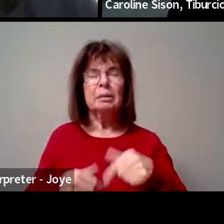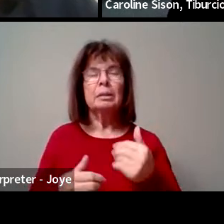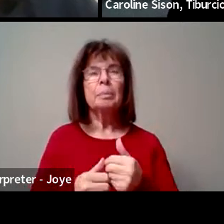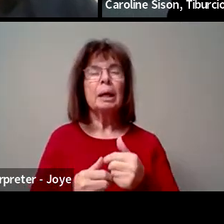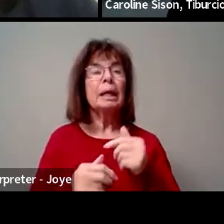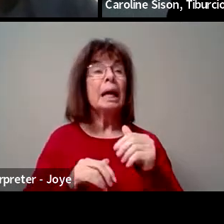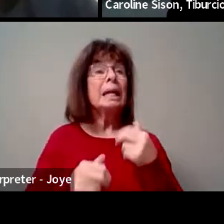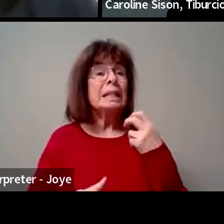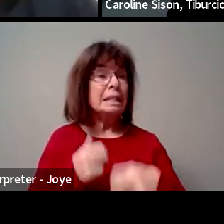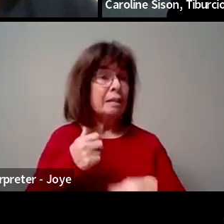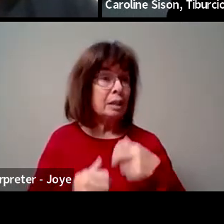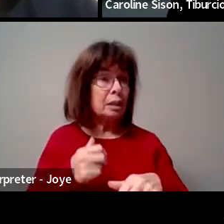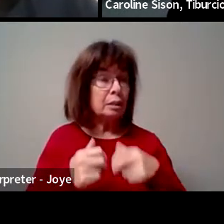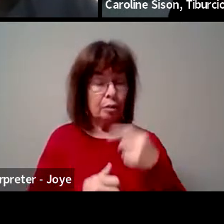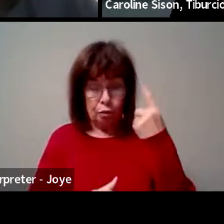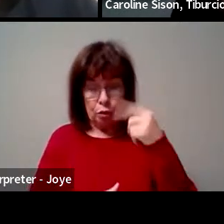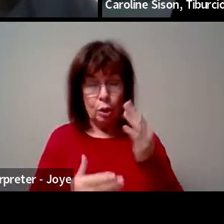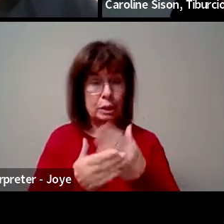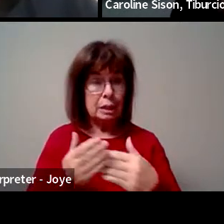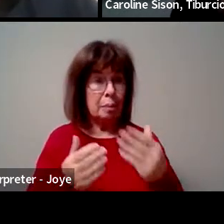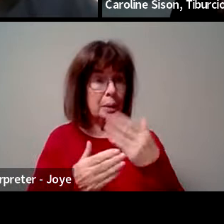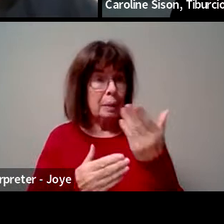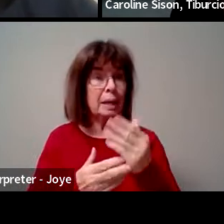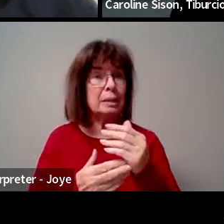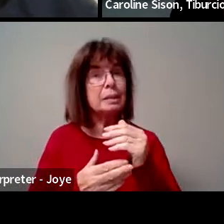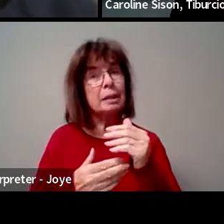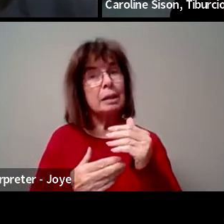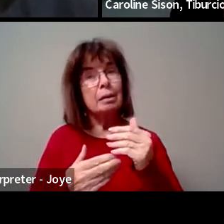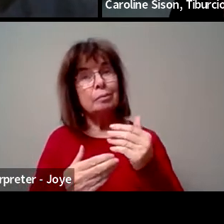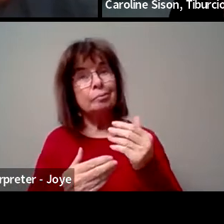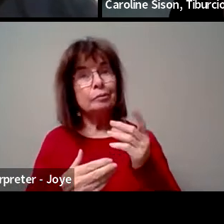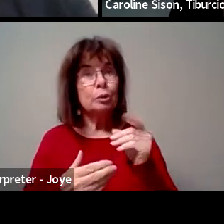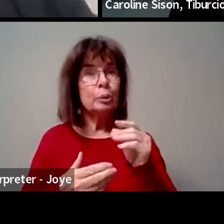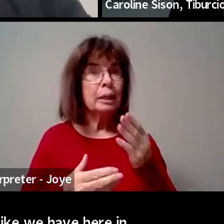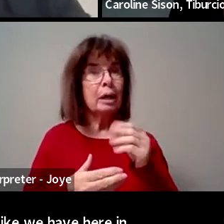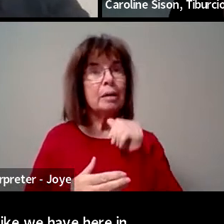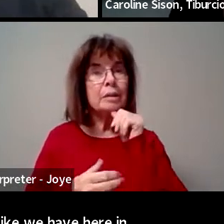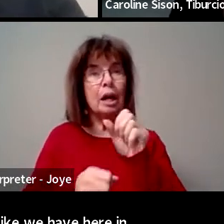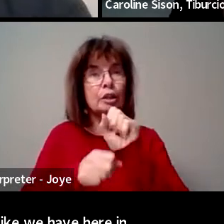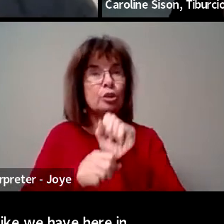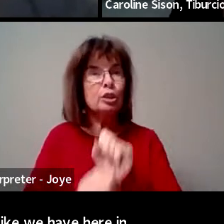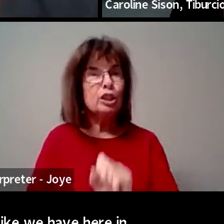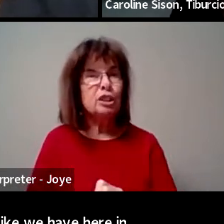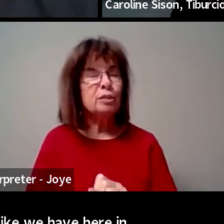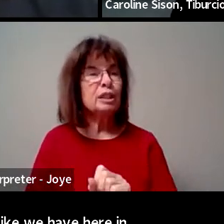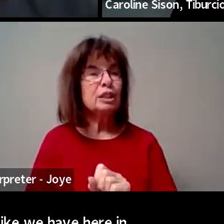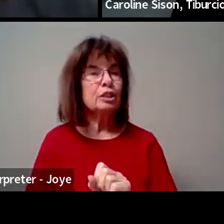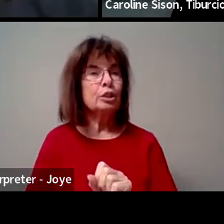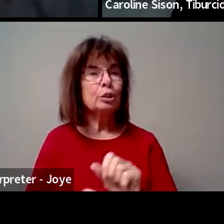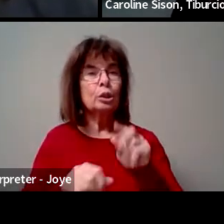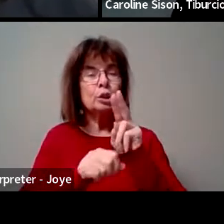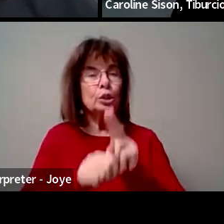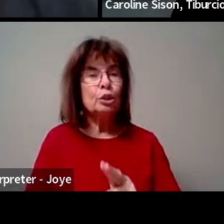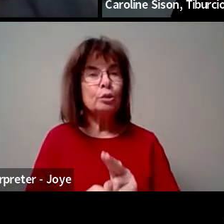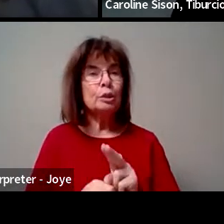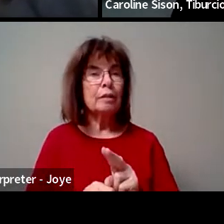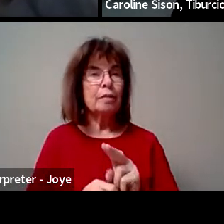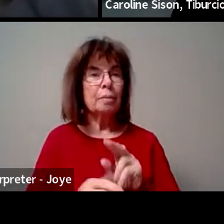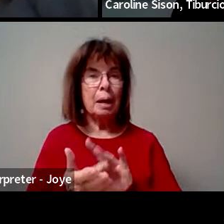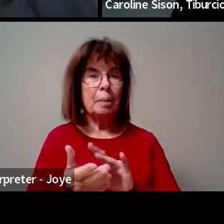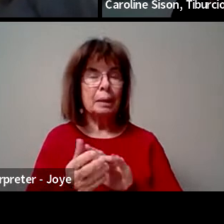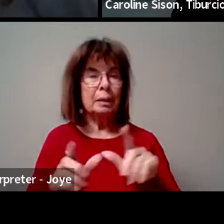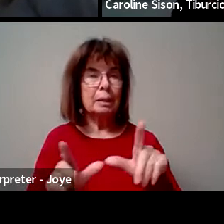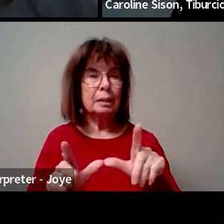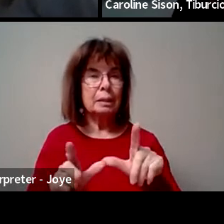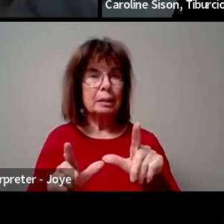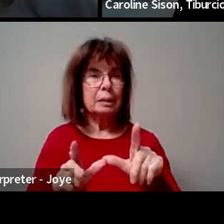it is for someone who's doing a non-traditional kind of use of my medical license, right? Like serving people on the street, which I call like, that's